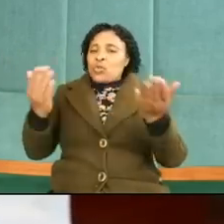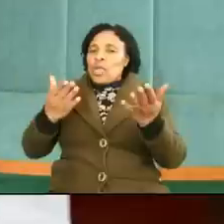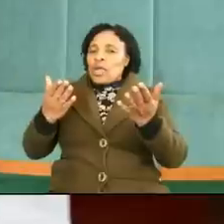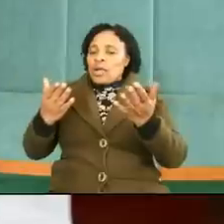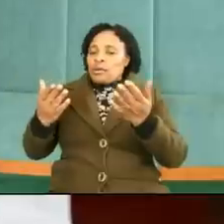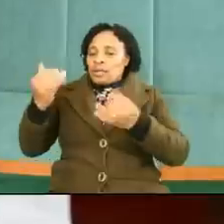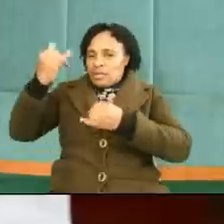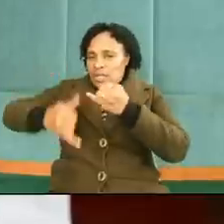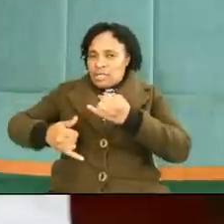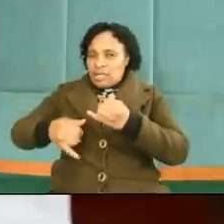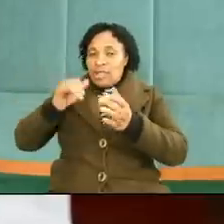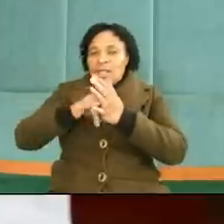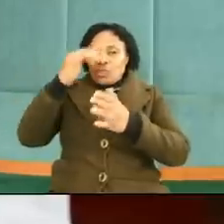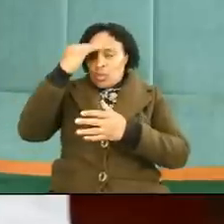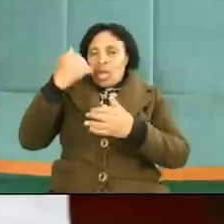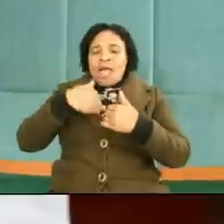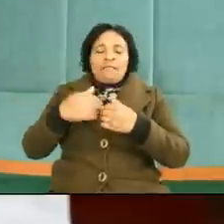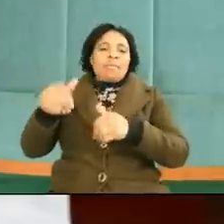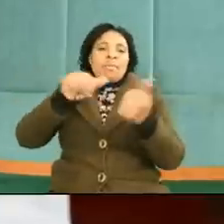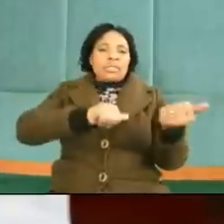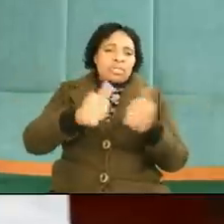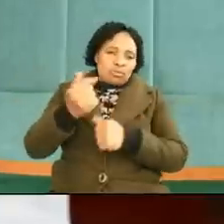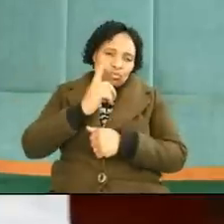end. That's why we have a baptism tomorrow.